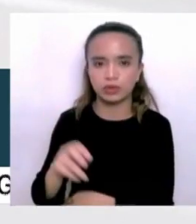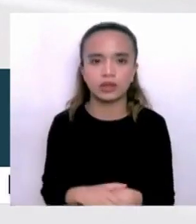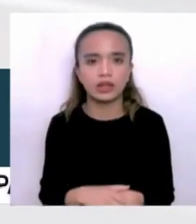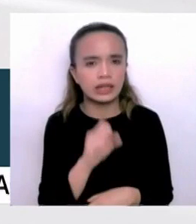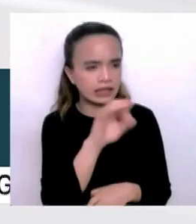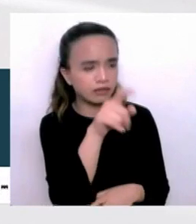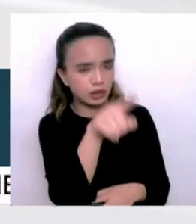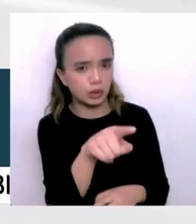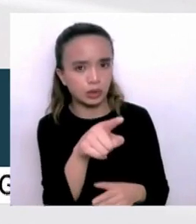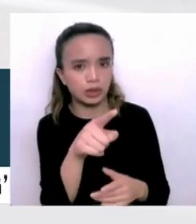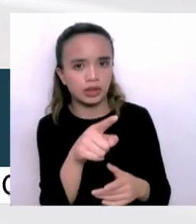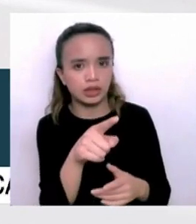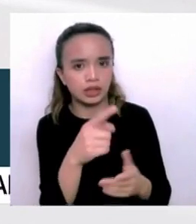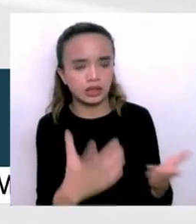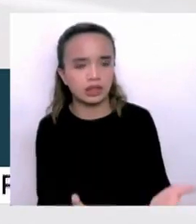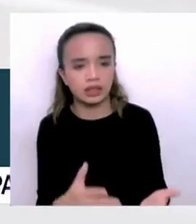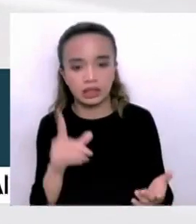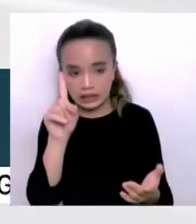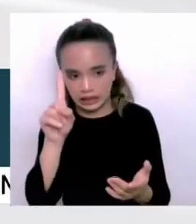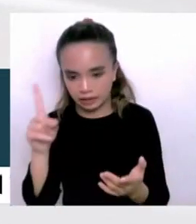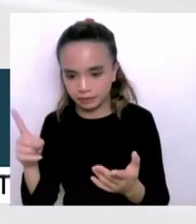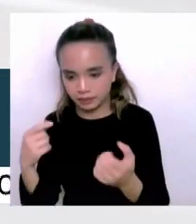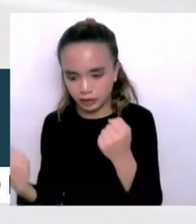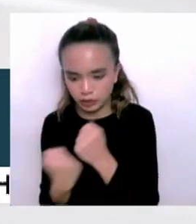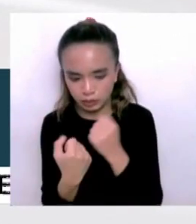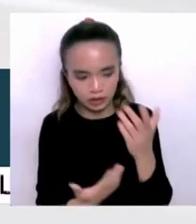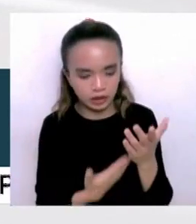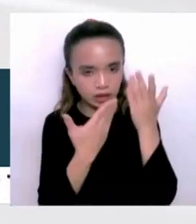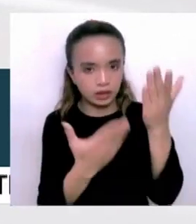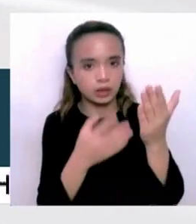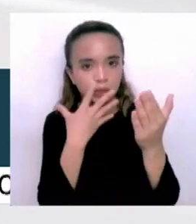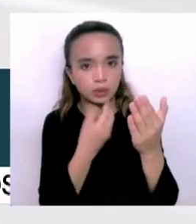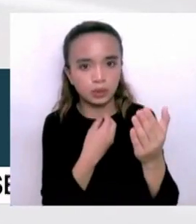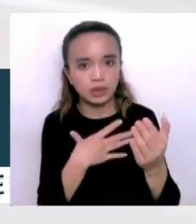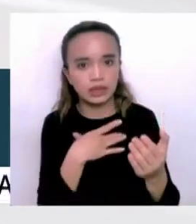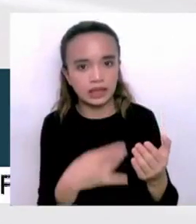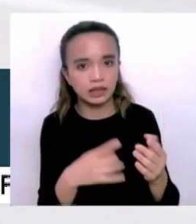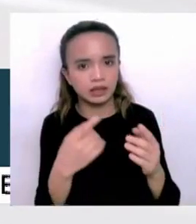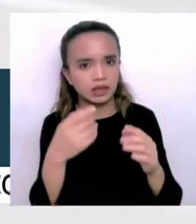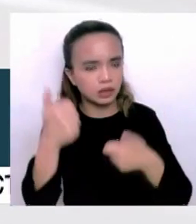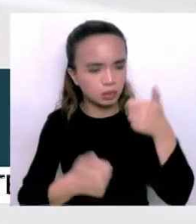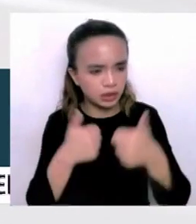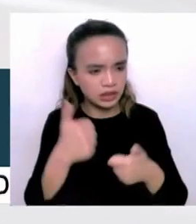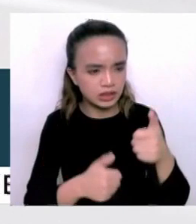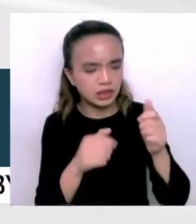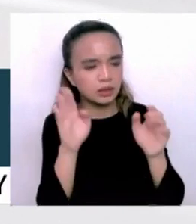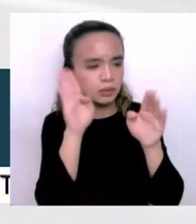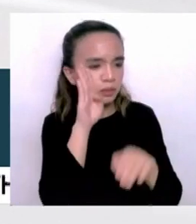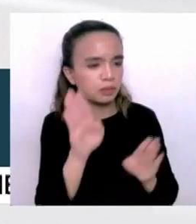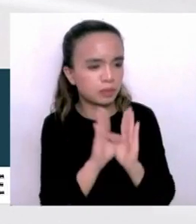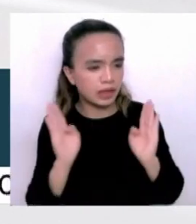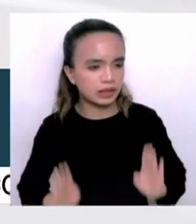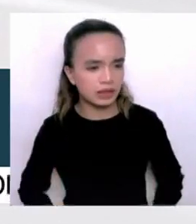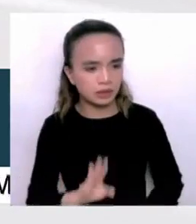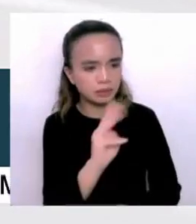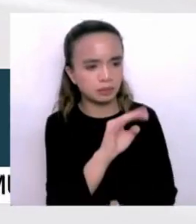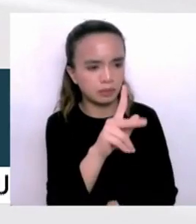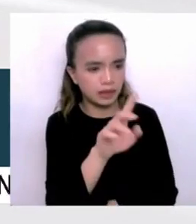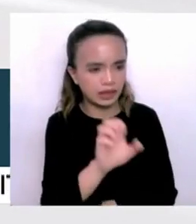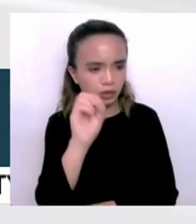you were to be endorsed by one of them, whose endorsement would you want? Brother Mike Velardes or Pastor Apollo